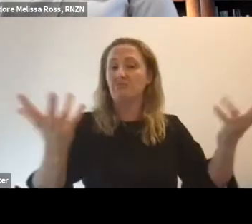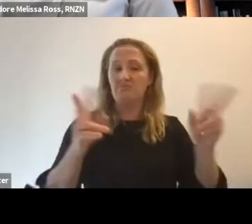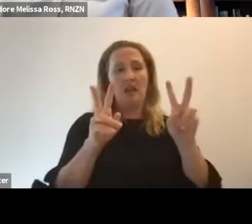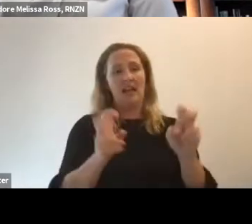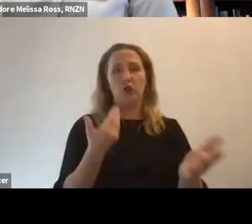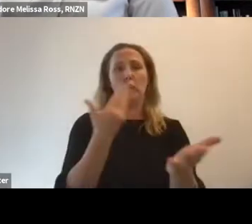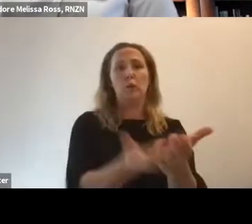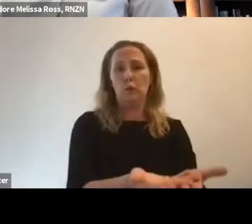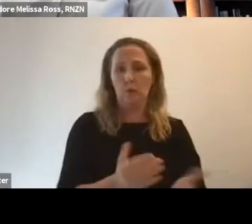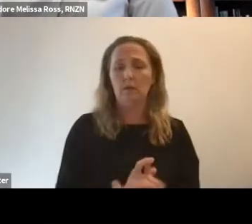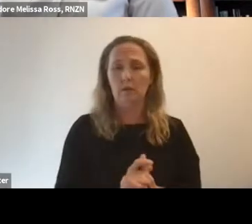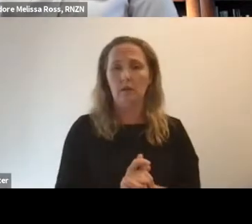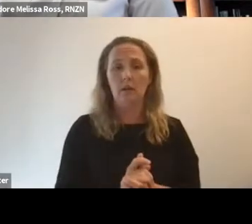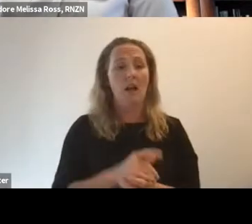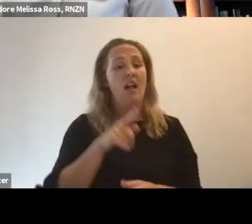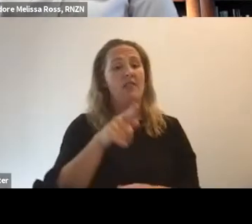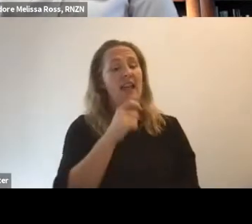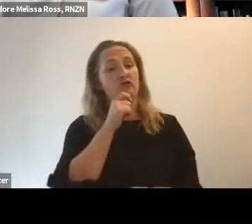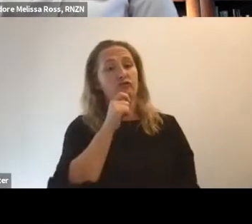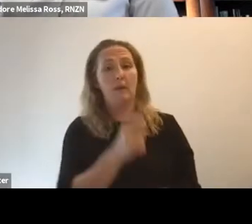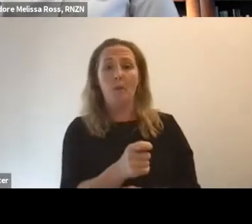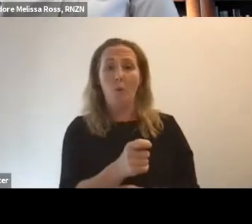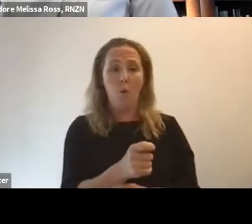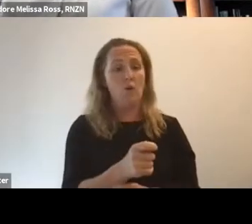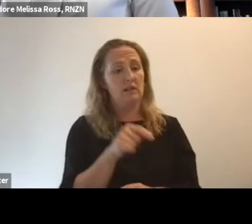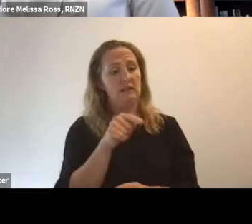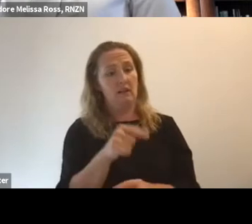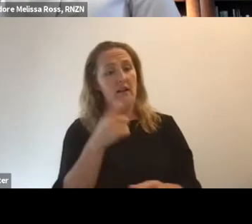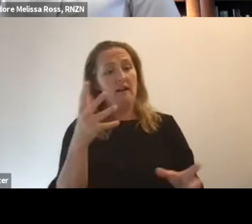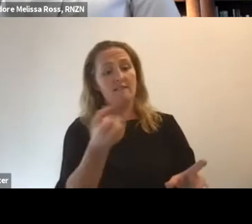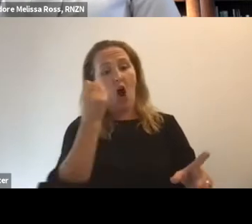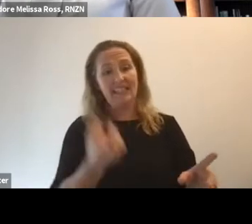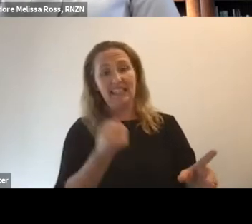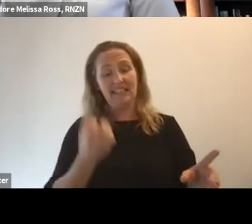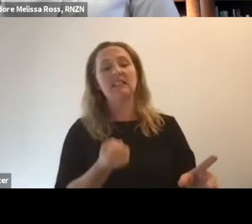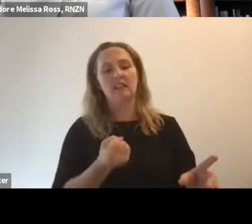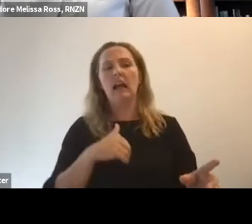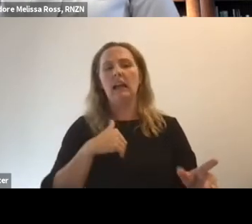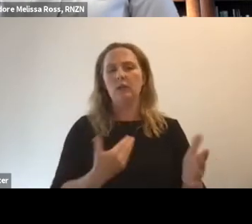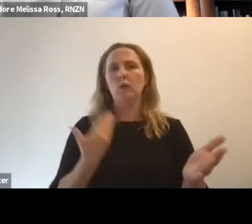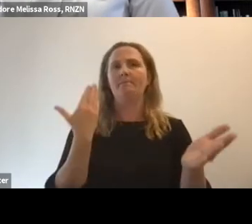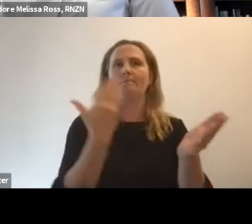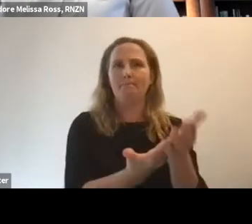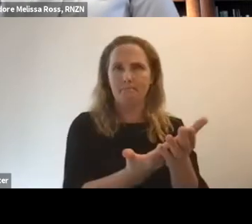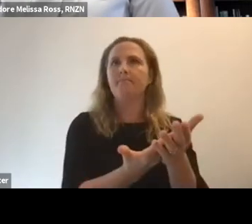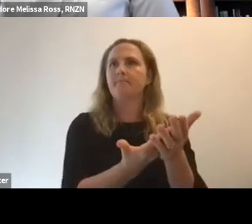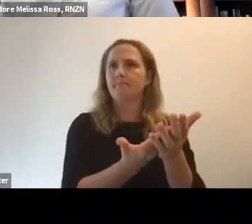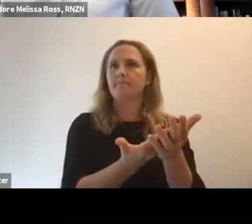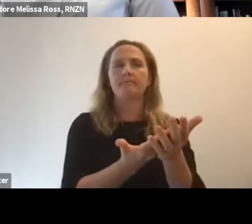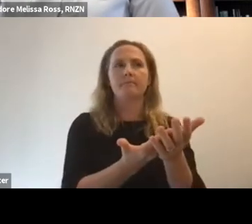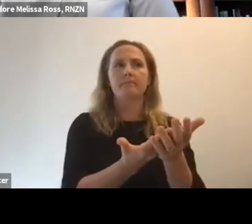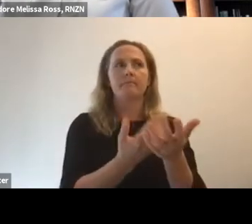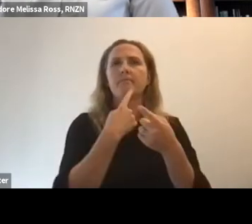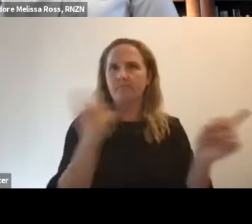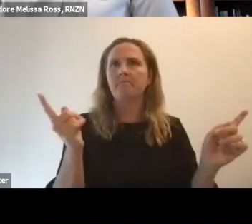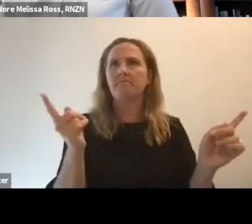a catalyst for us actually doing something about what we knew was a major problem in the game, which is that actually those